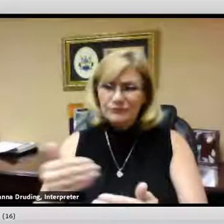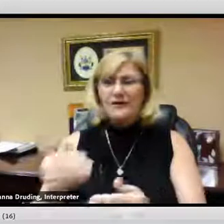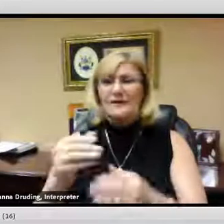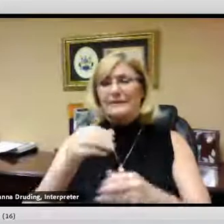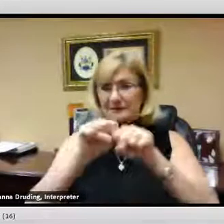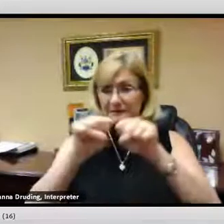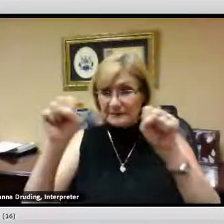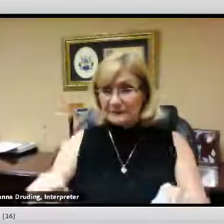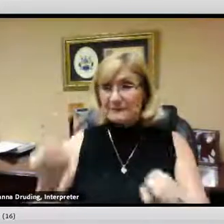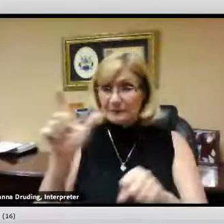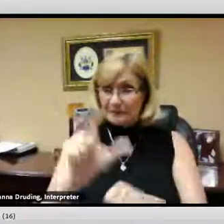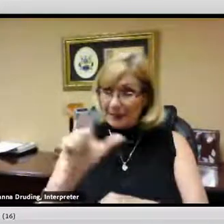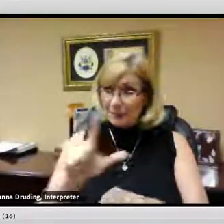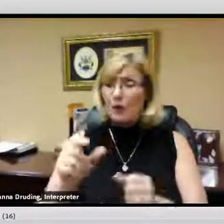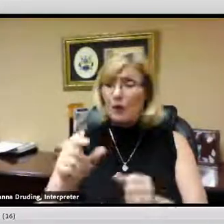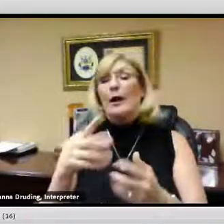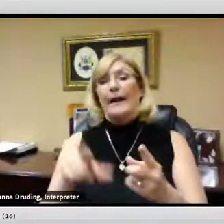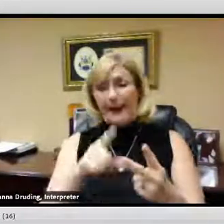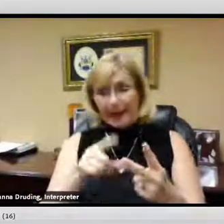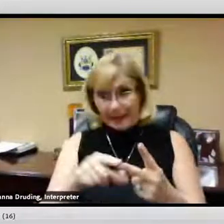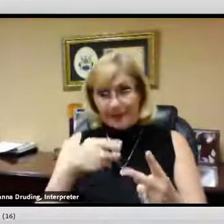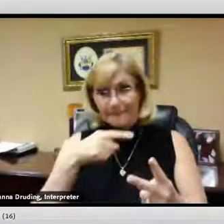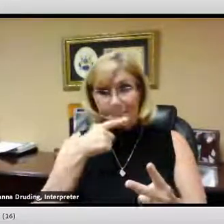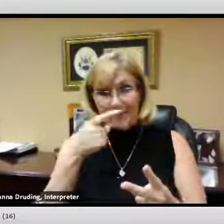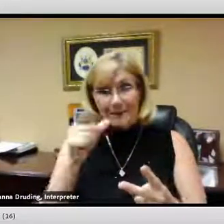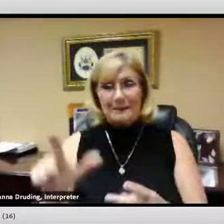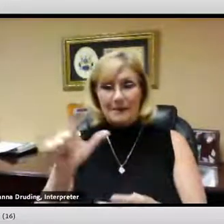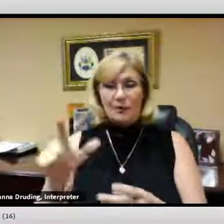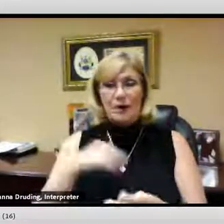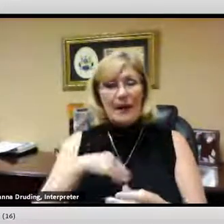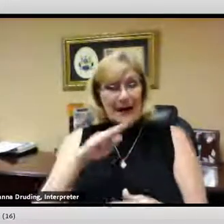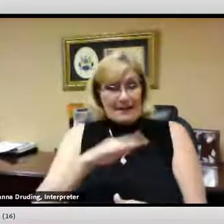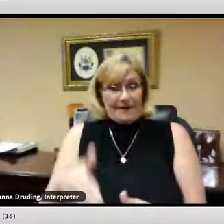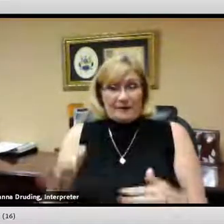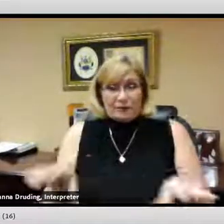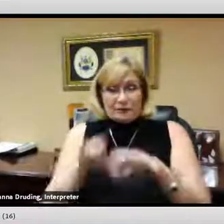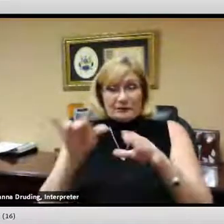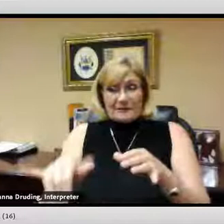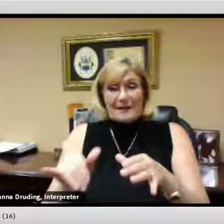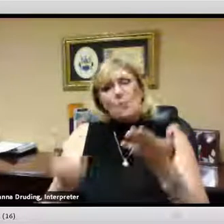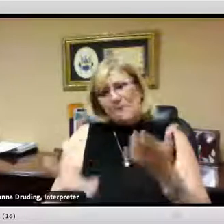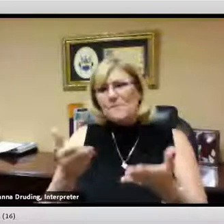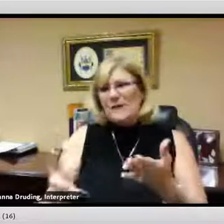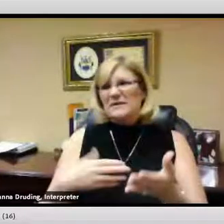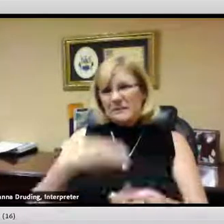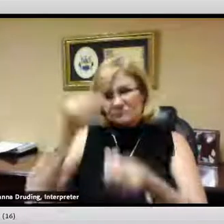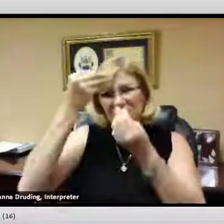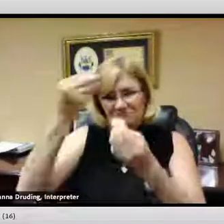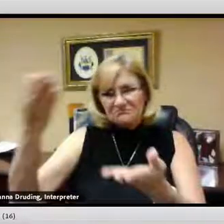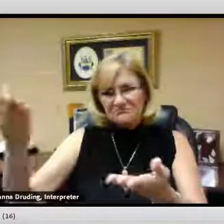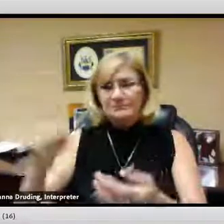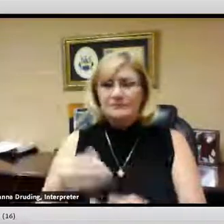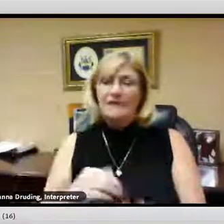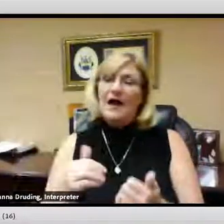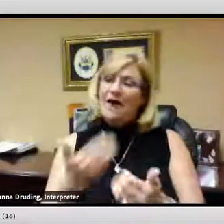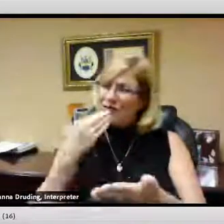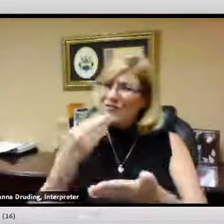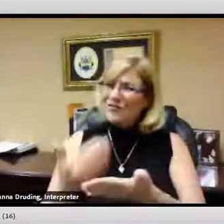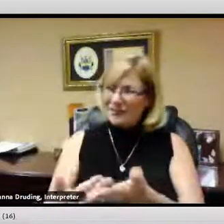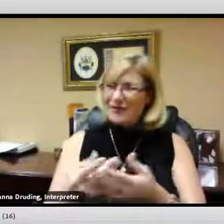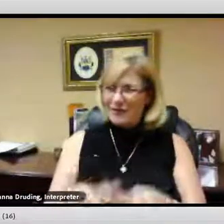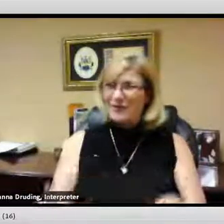in a public library. So I haven't ever done that, but I hope I can offer some insight in how I might do that. So thank you very